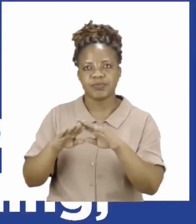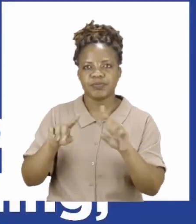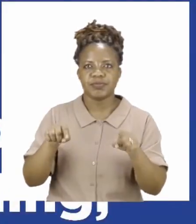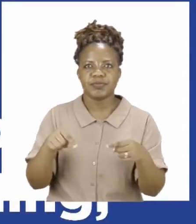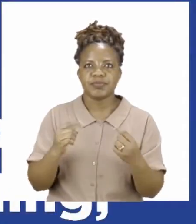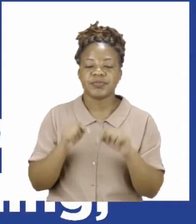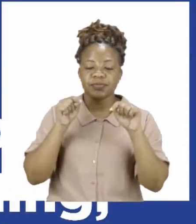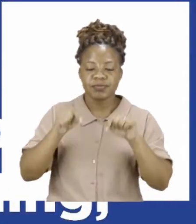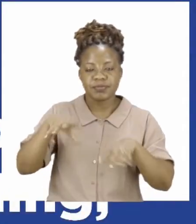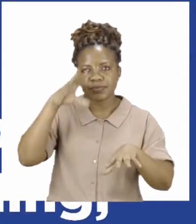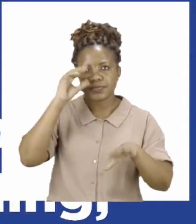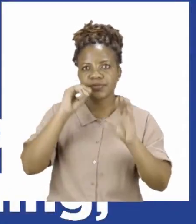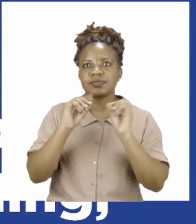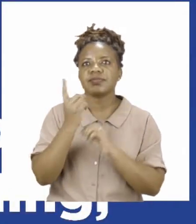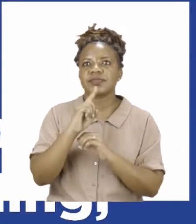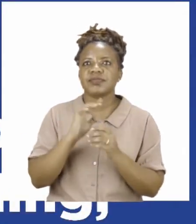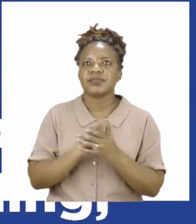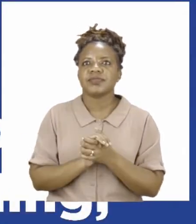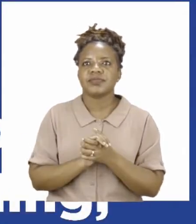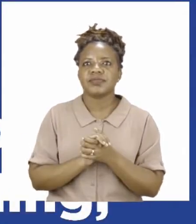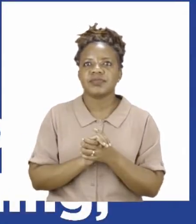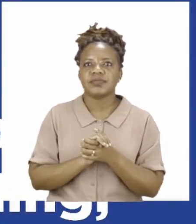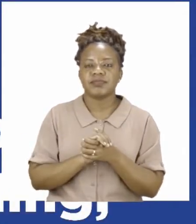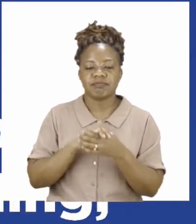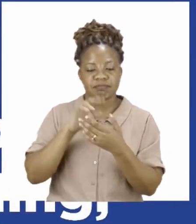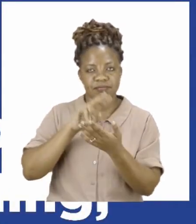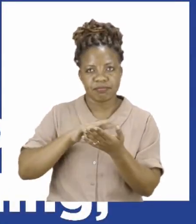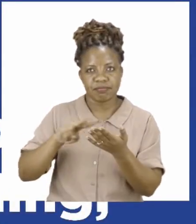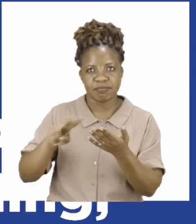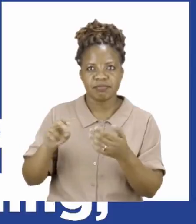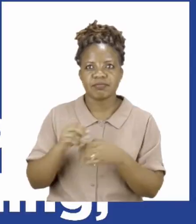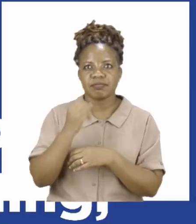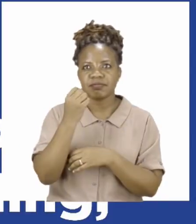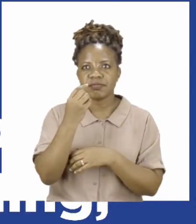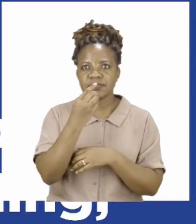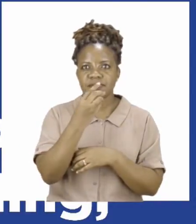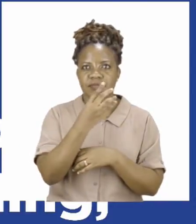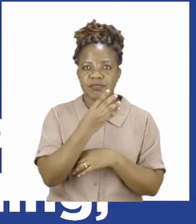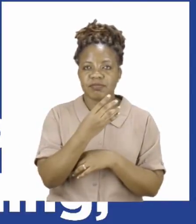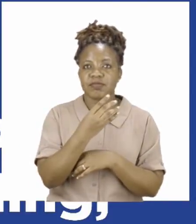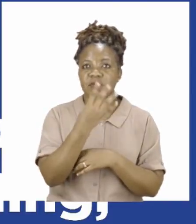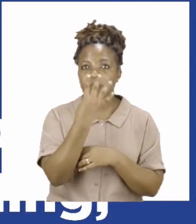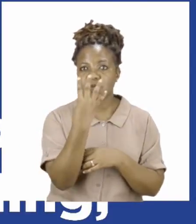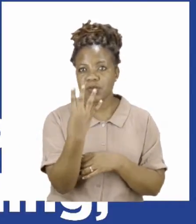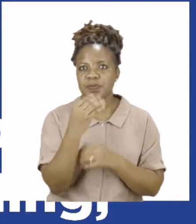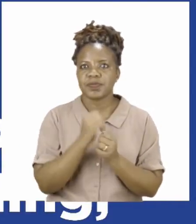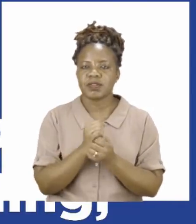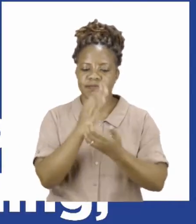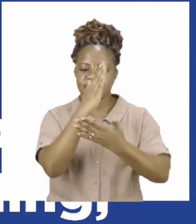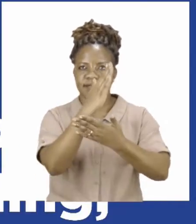For today's lesson, we will be talking about reading, counting in fours,